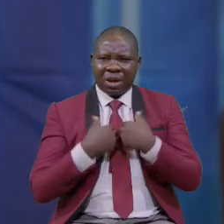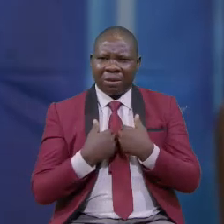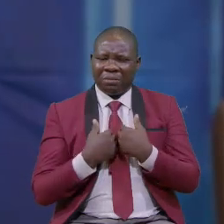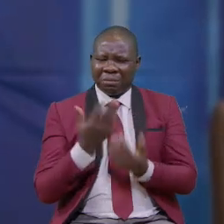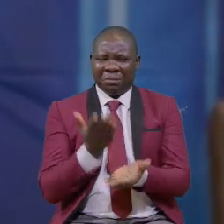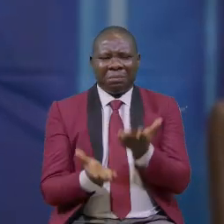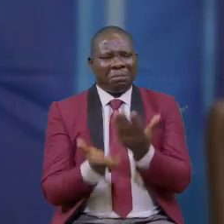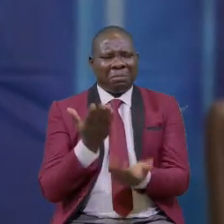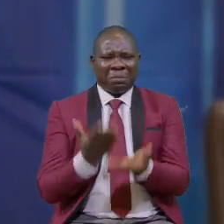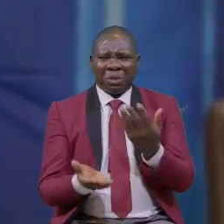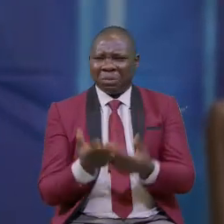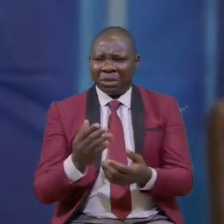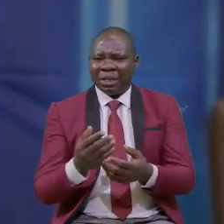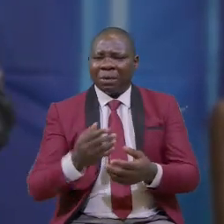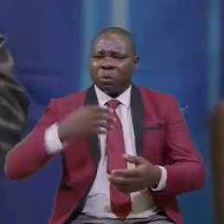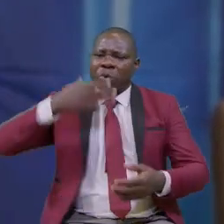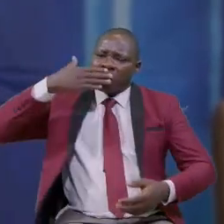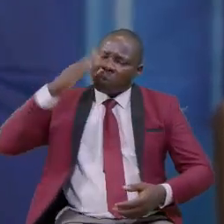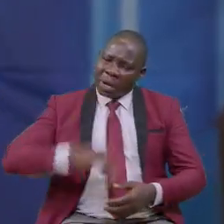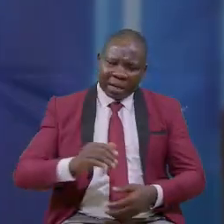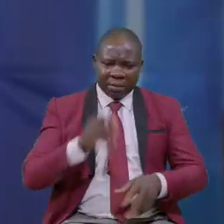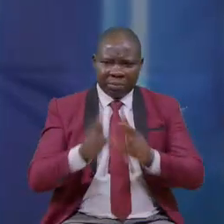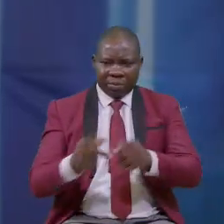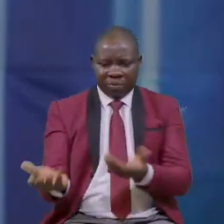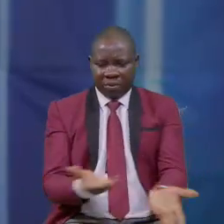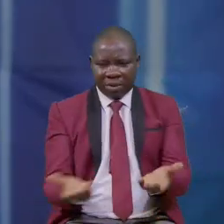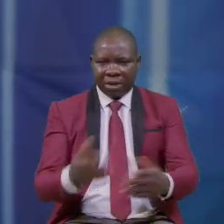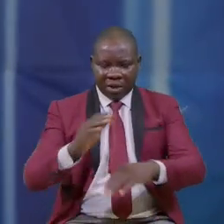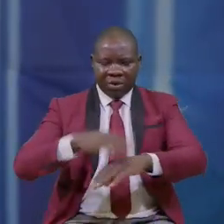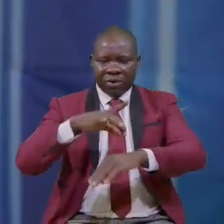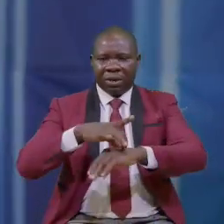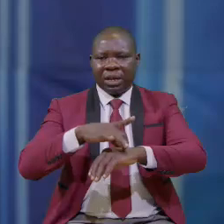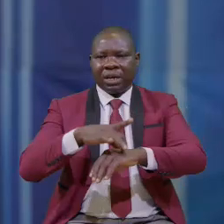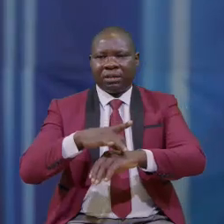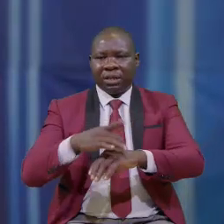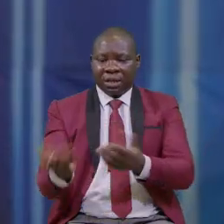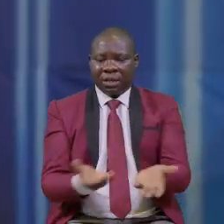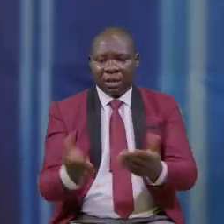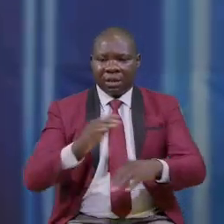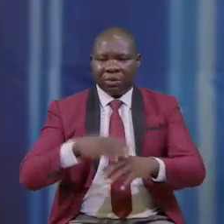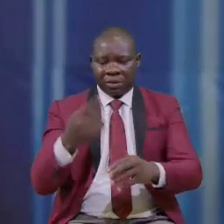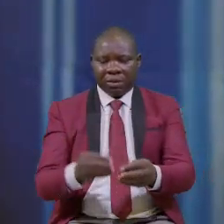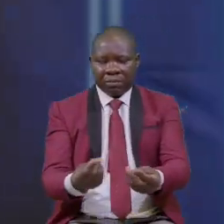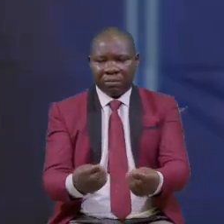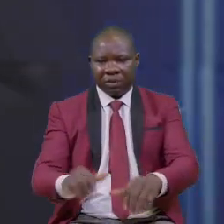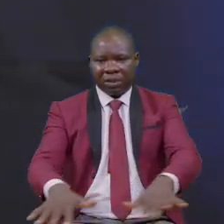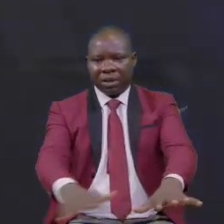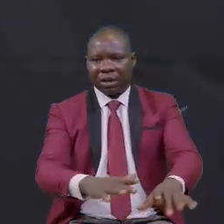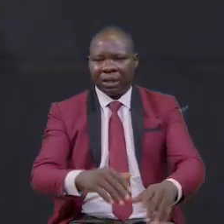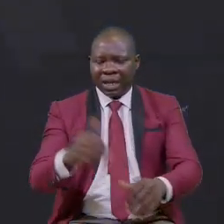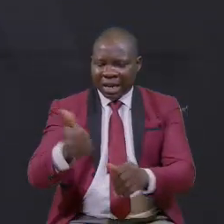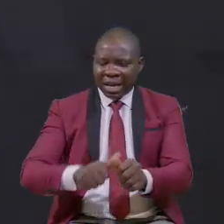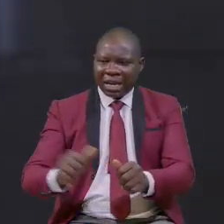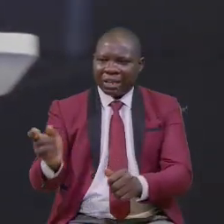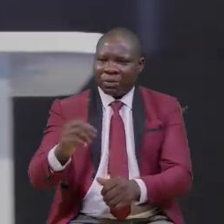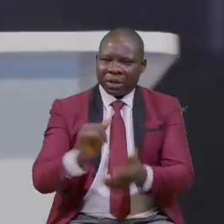those great tyrants here. Here on earth, here on ground. And anywhere you go, they're looking